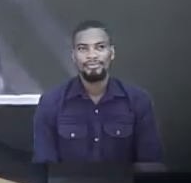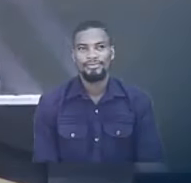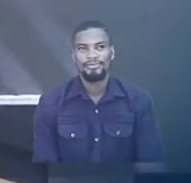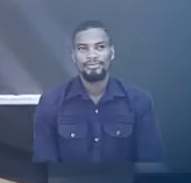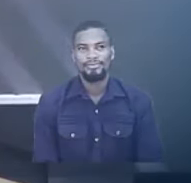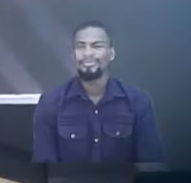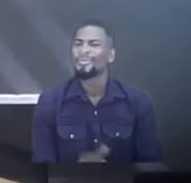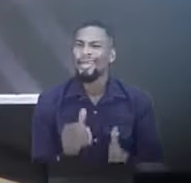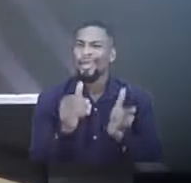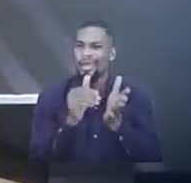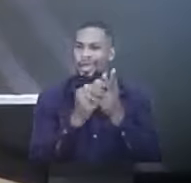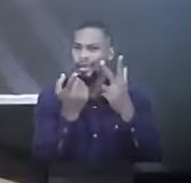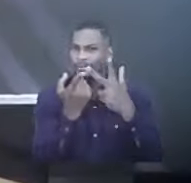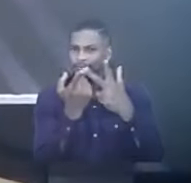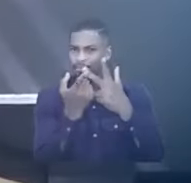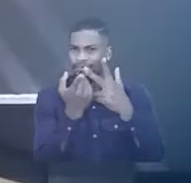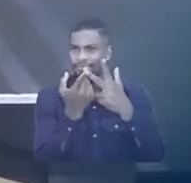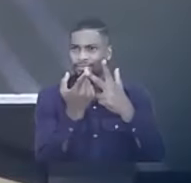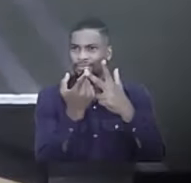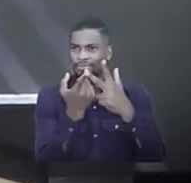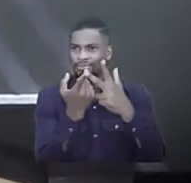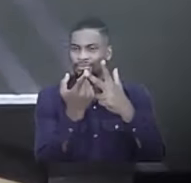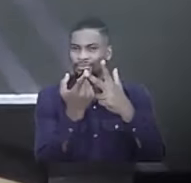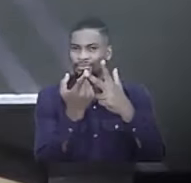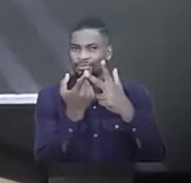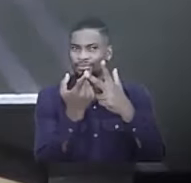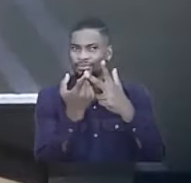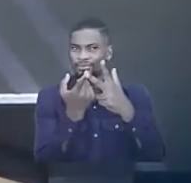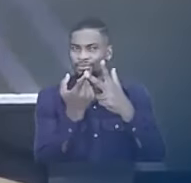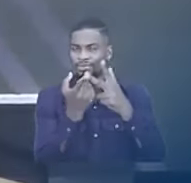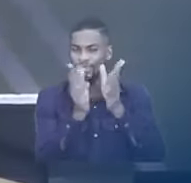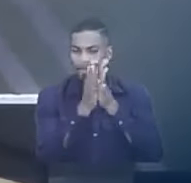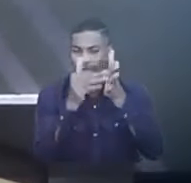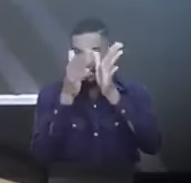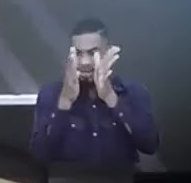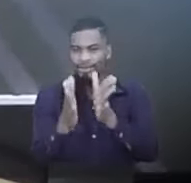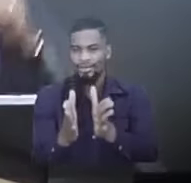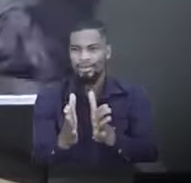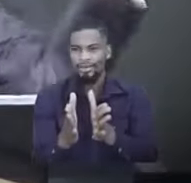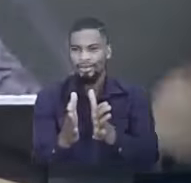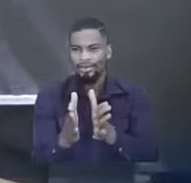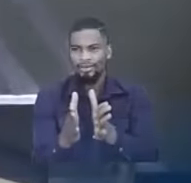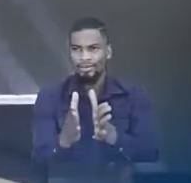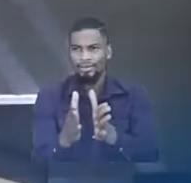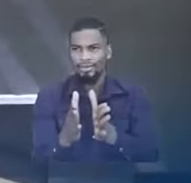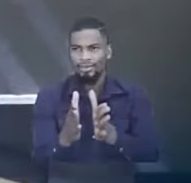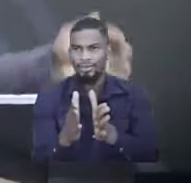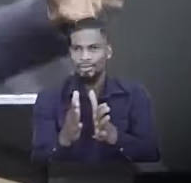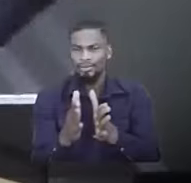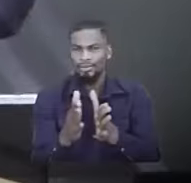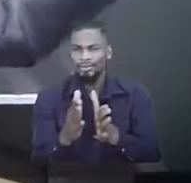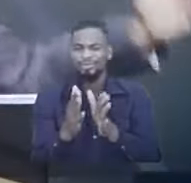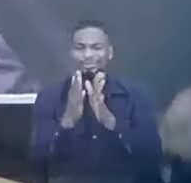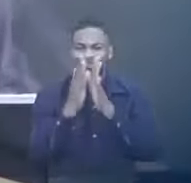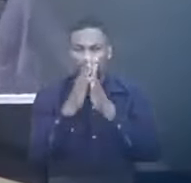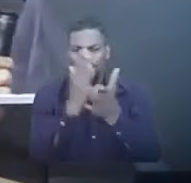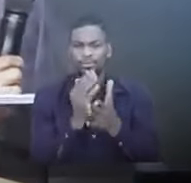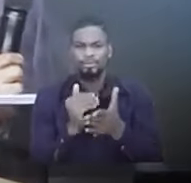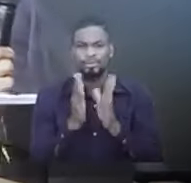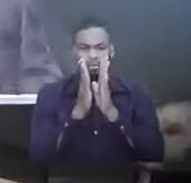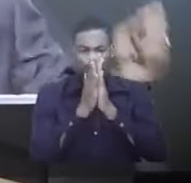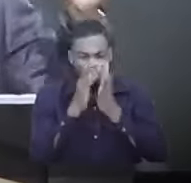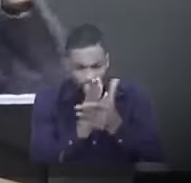prayer kept distracting the prayer. Every second, hey, every second, hey.